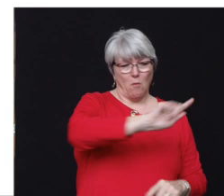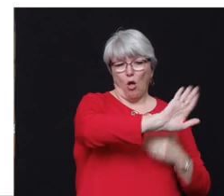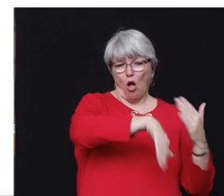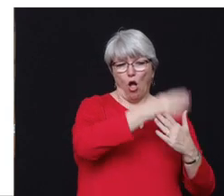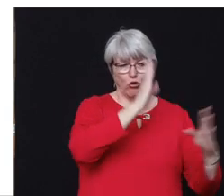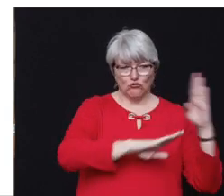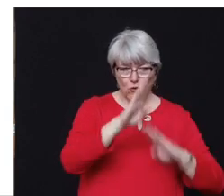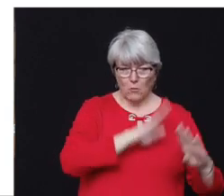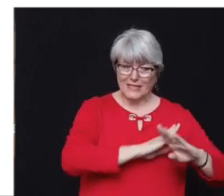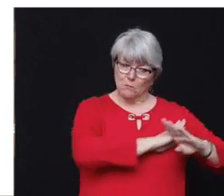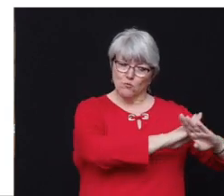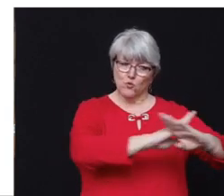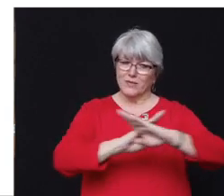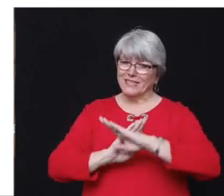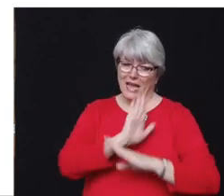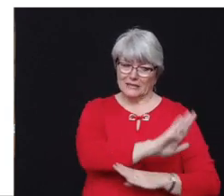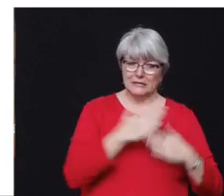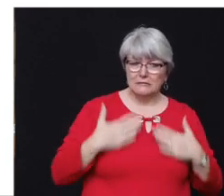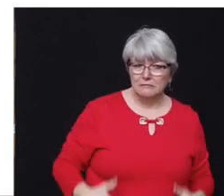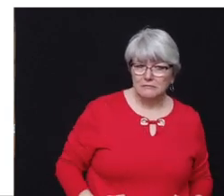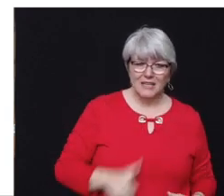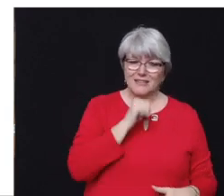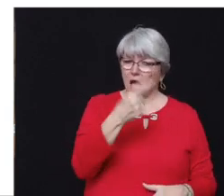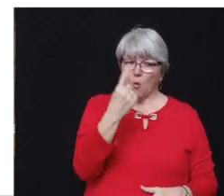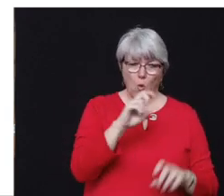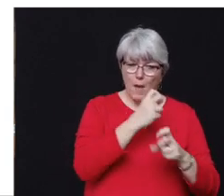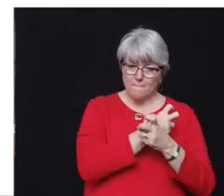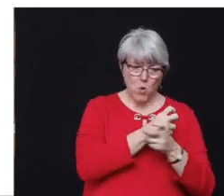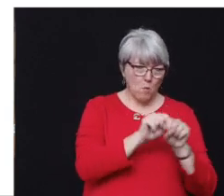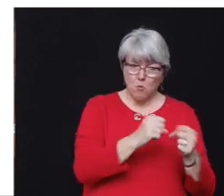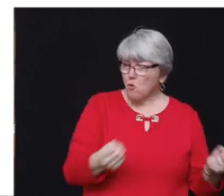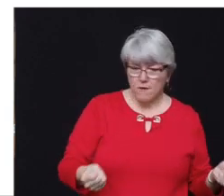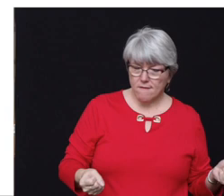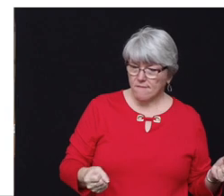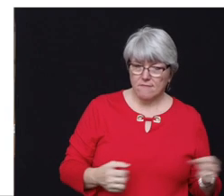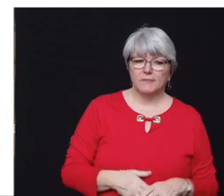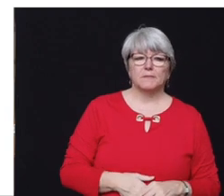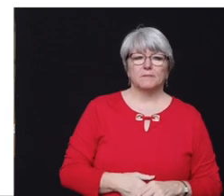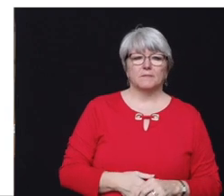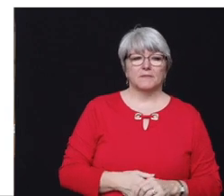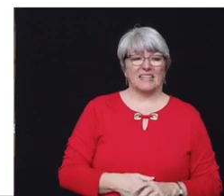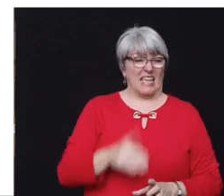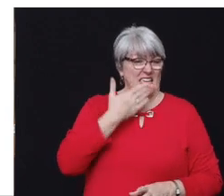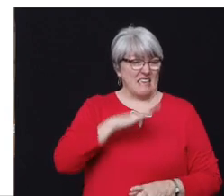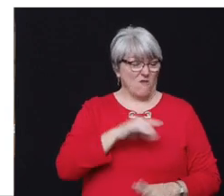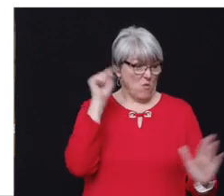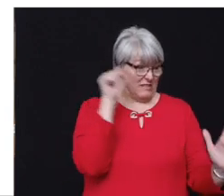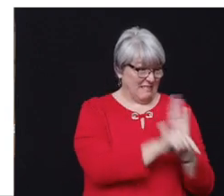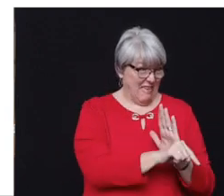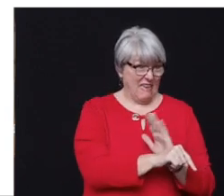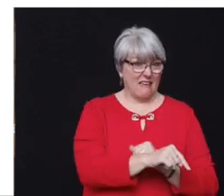all. He protects all his bones. Not one of them will be broken. Evil will slay the